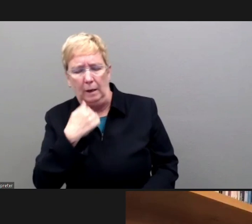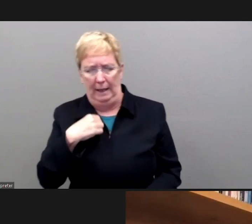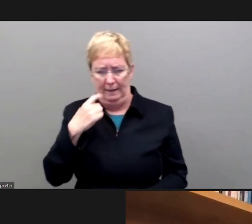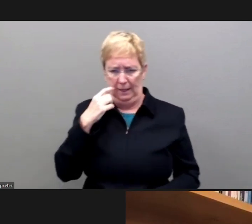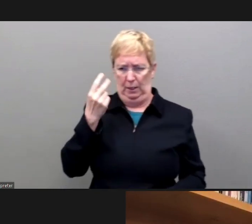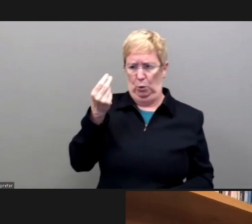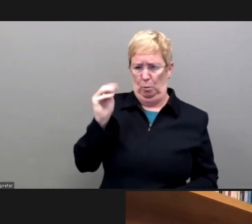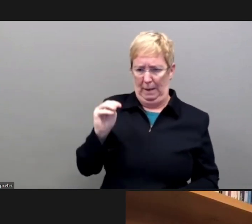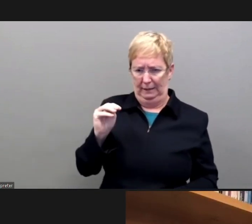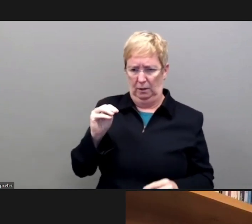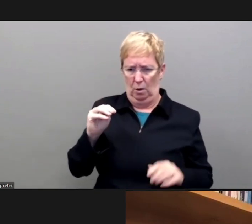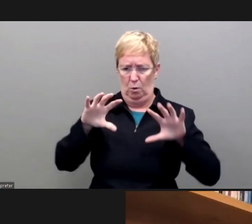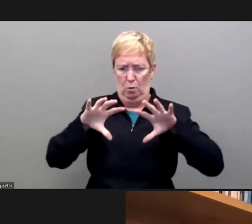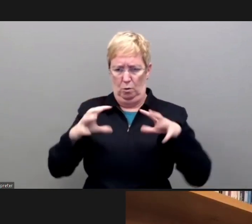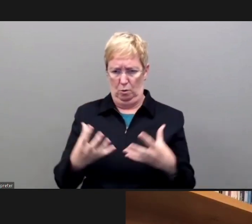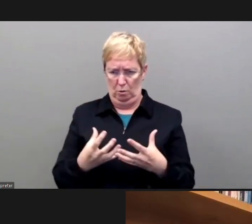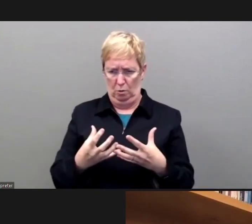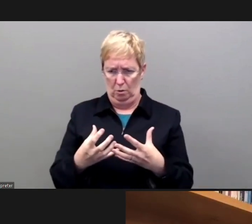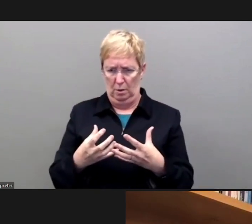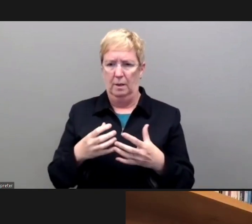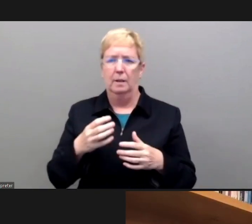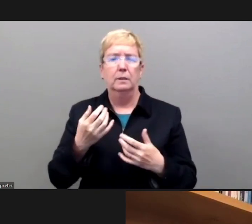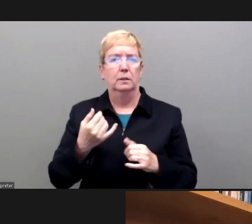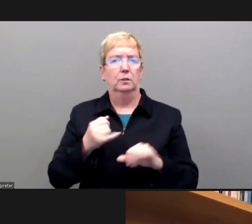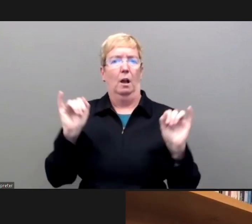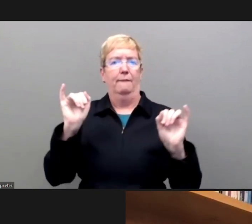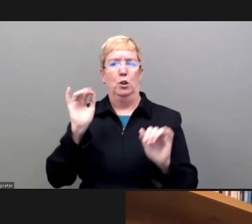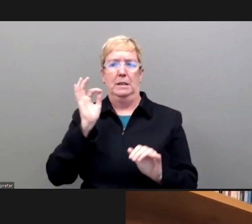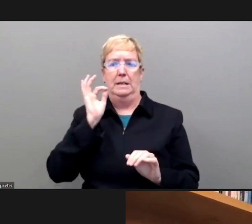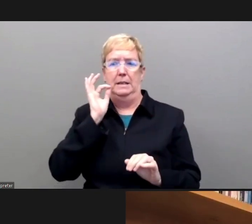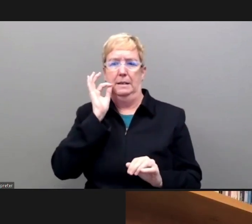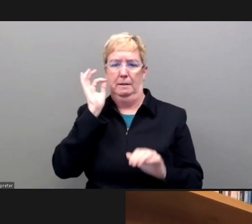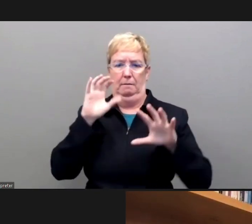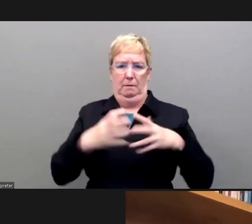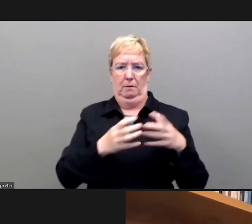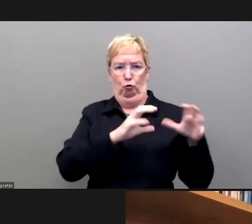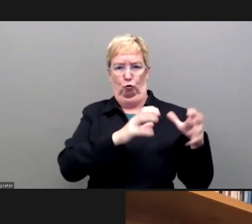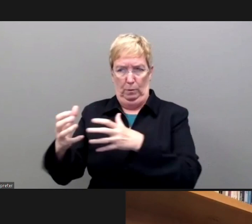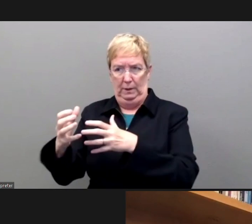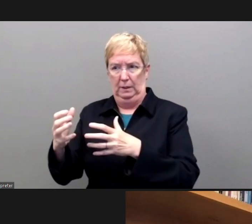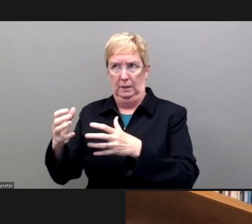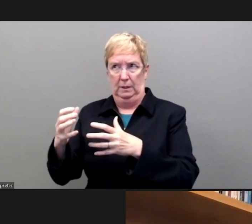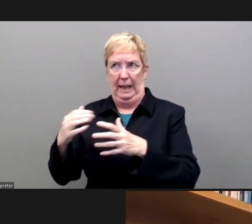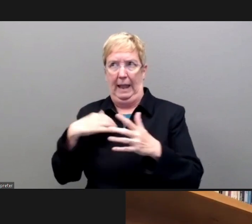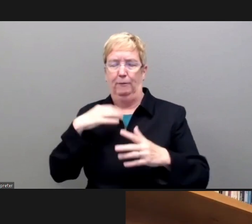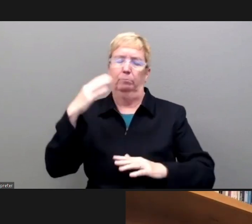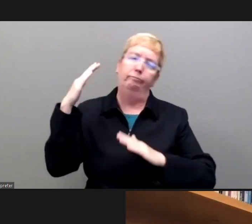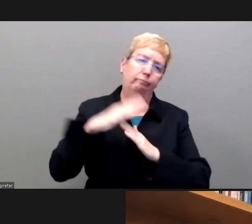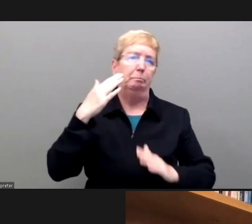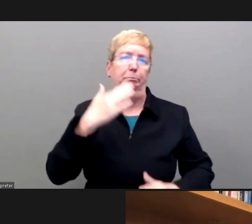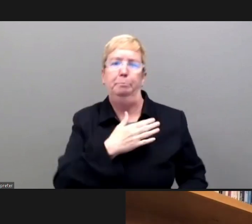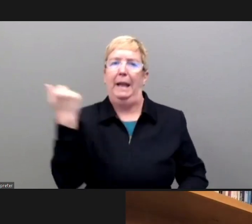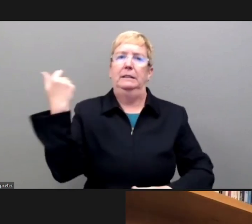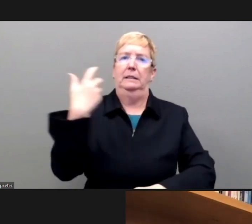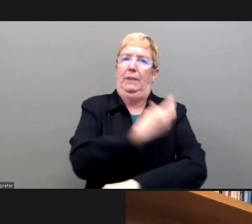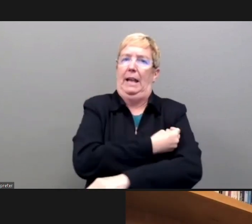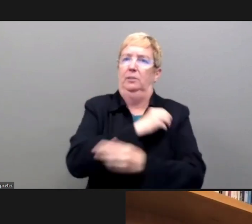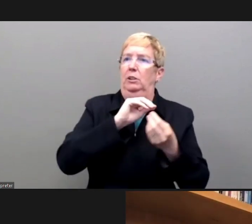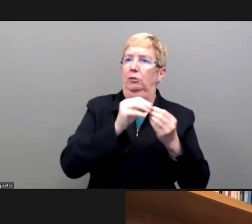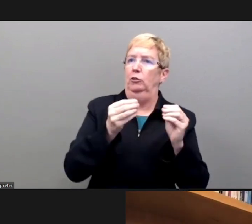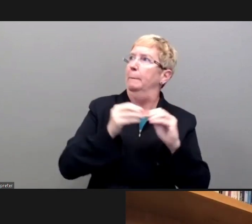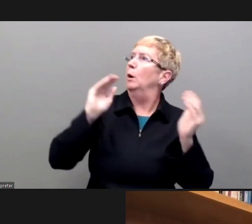Mexico's collectively sovereign nations have the highest vaccination rates by far of not only any other